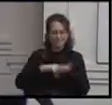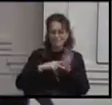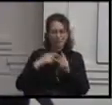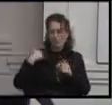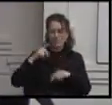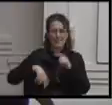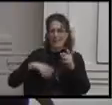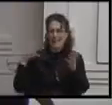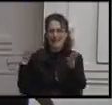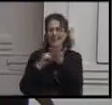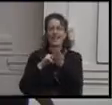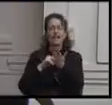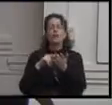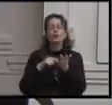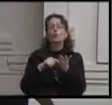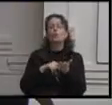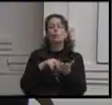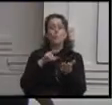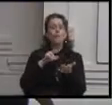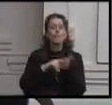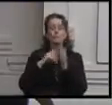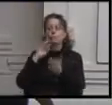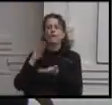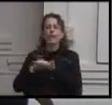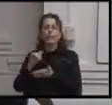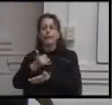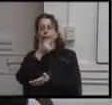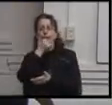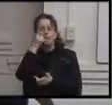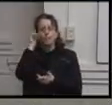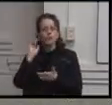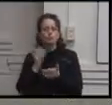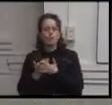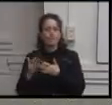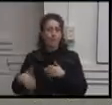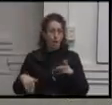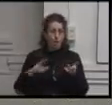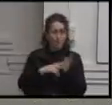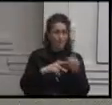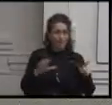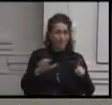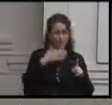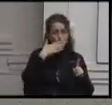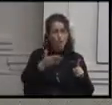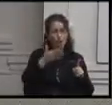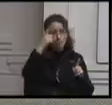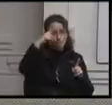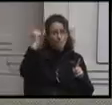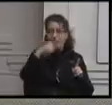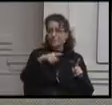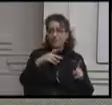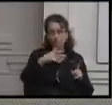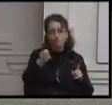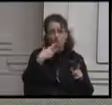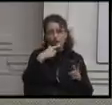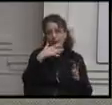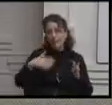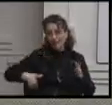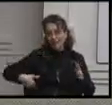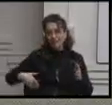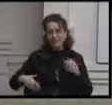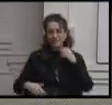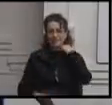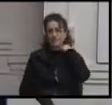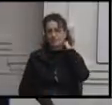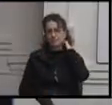have to treat it as an error and omission. Okay. So they actually made out. Well, Or- yes, because what